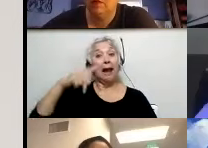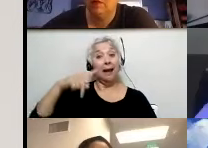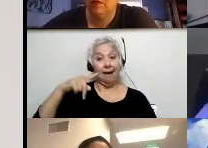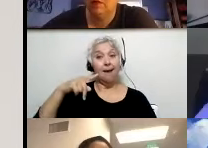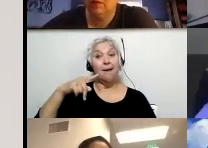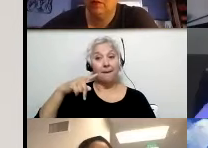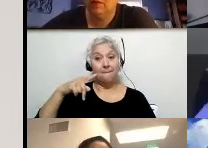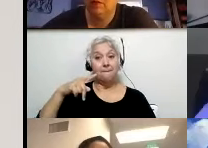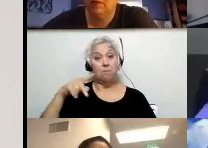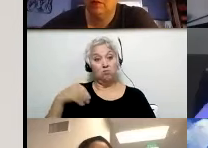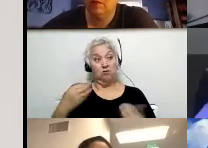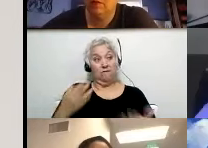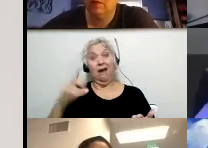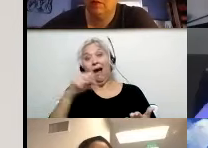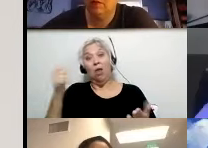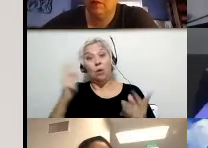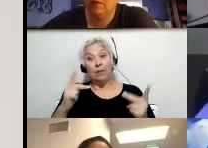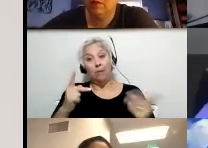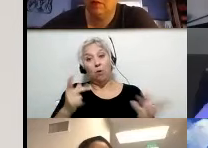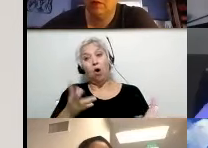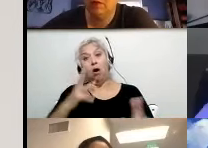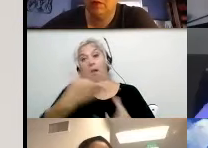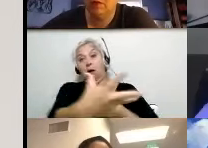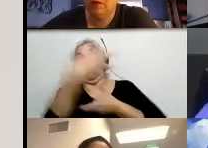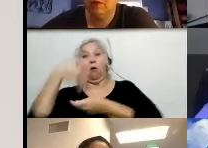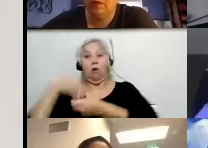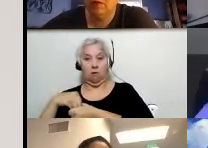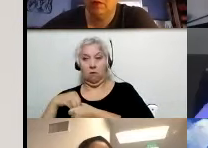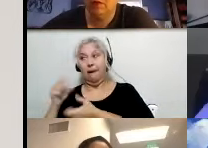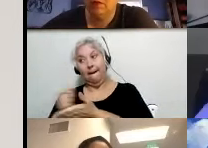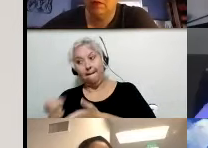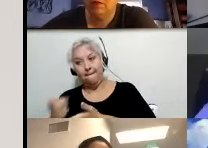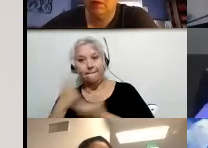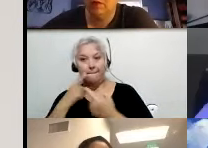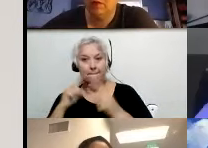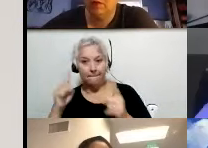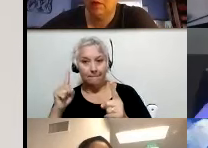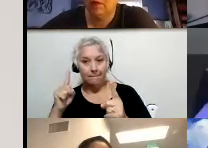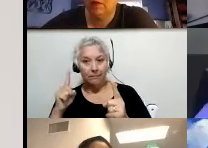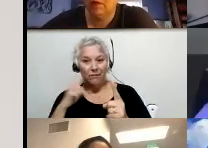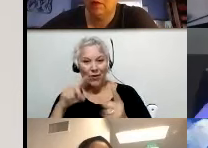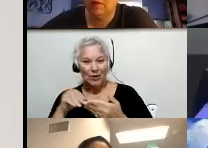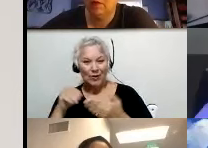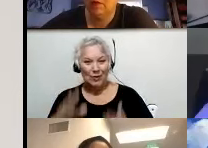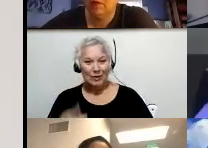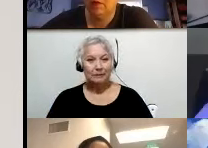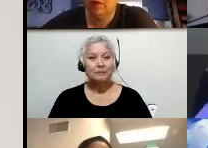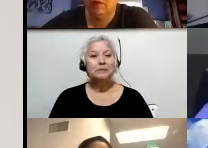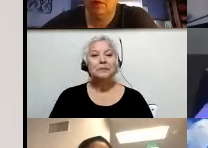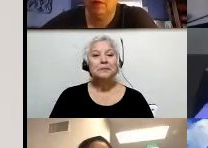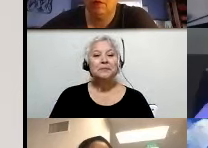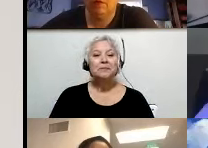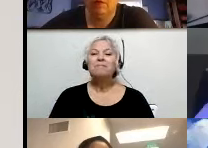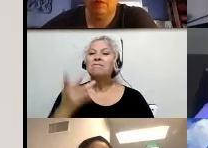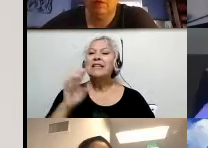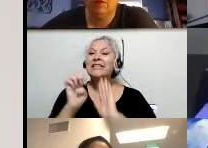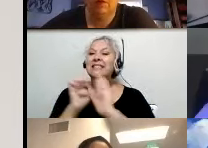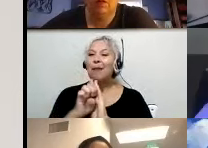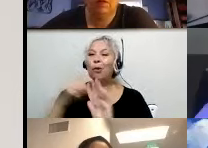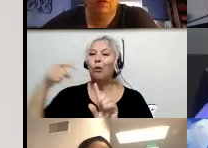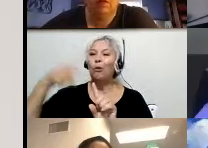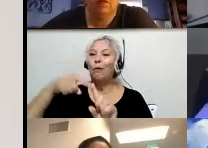ability for other people to interact with that student and help them accomplish their goals. So our example is revolving